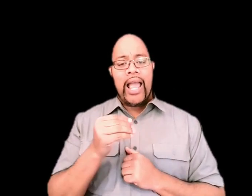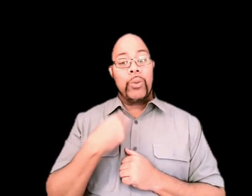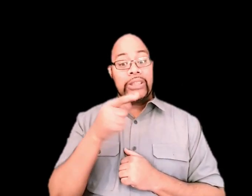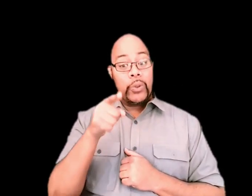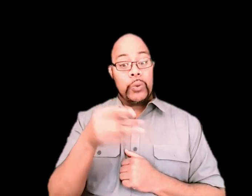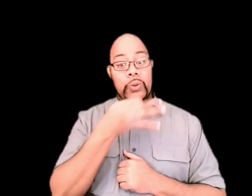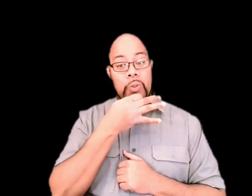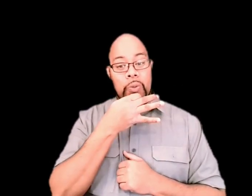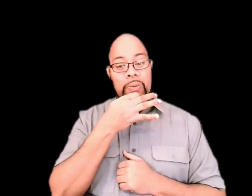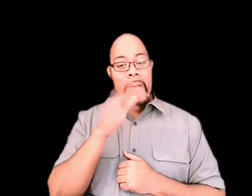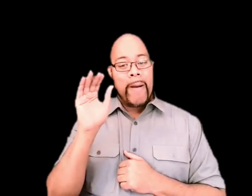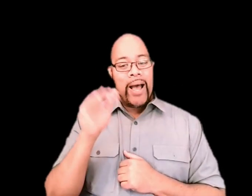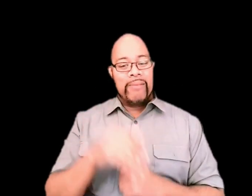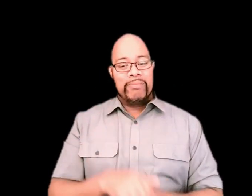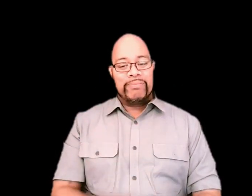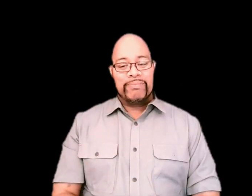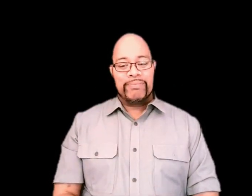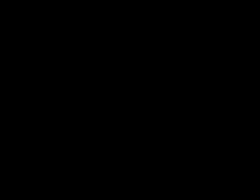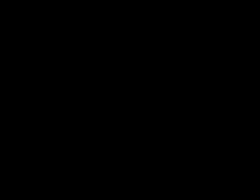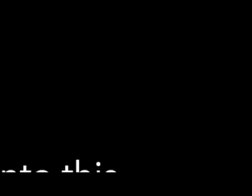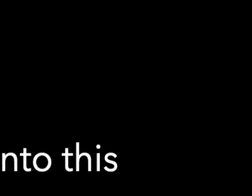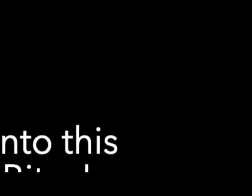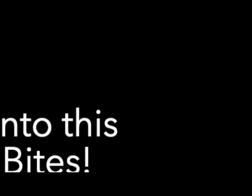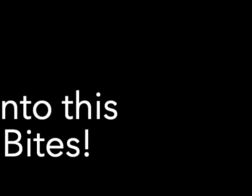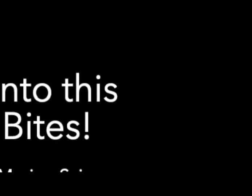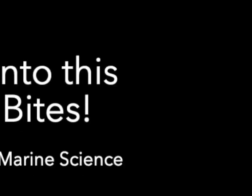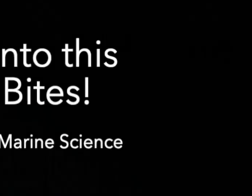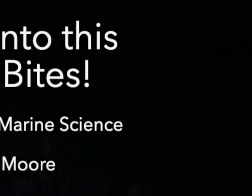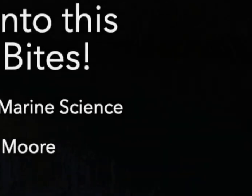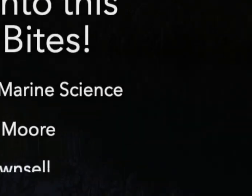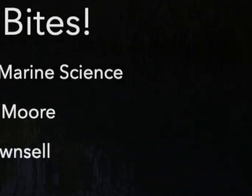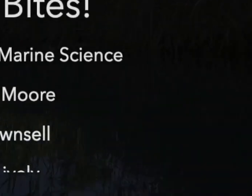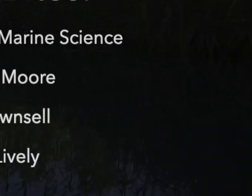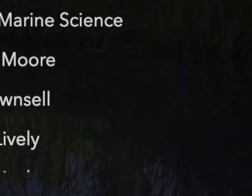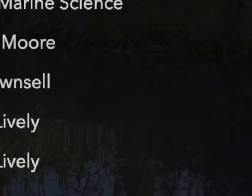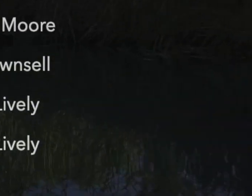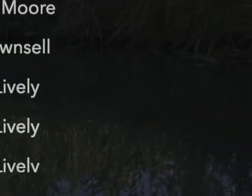and we'll see you soon. Bye.